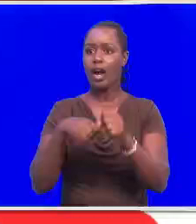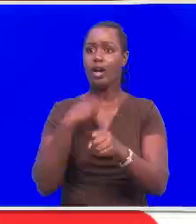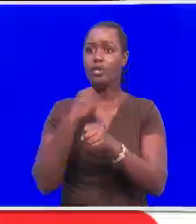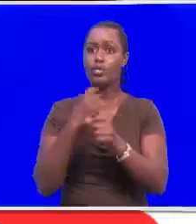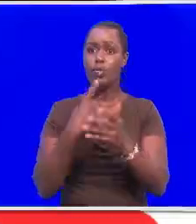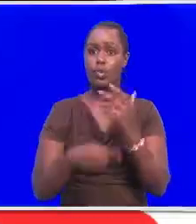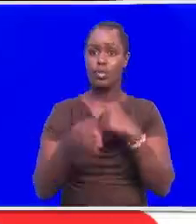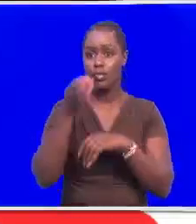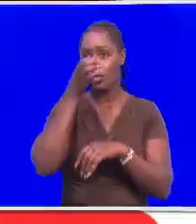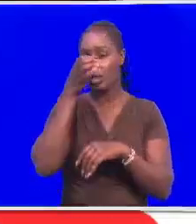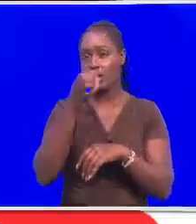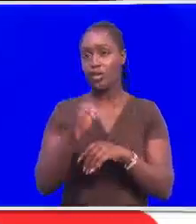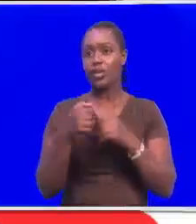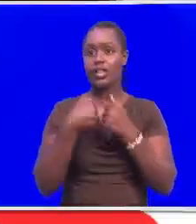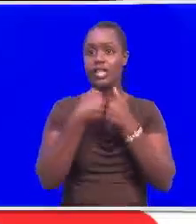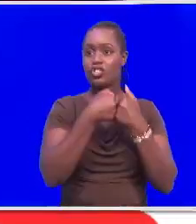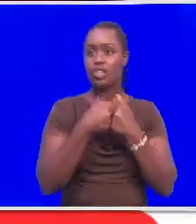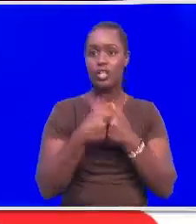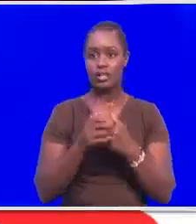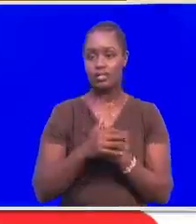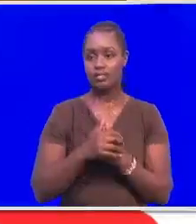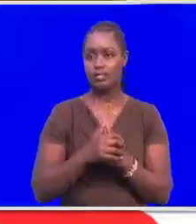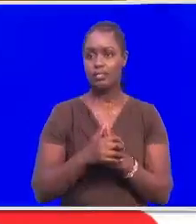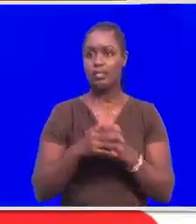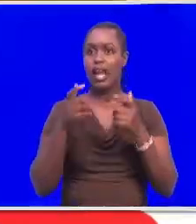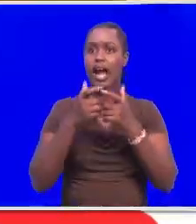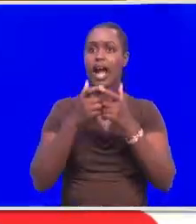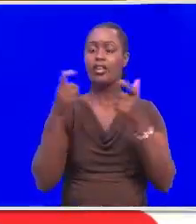the challenges that are around us. We have a huge gap